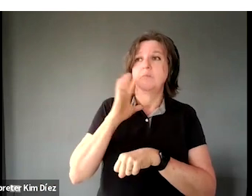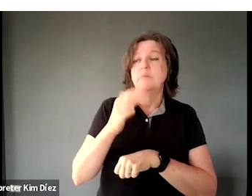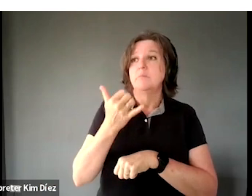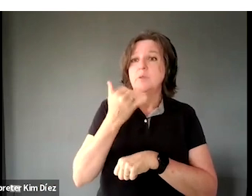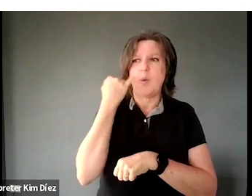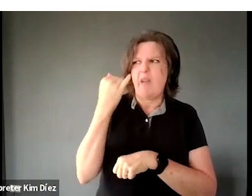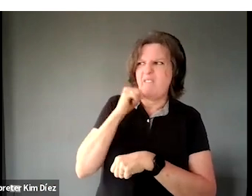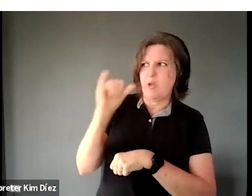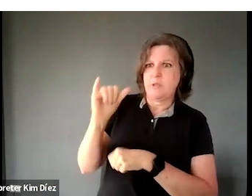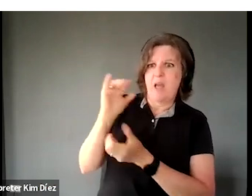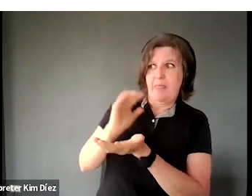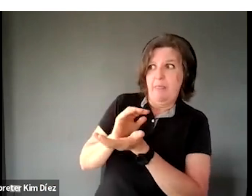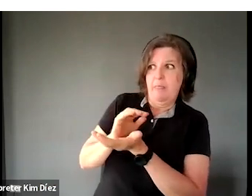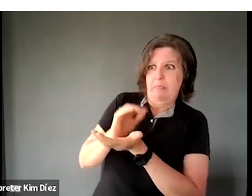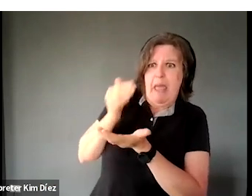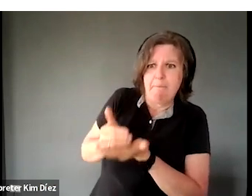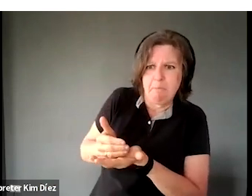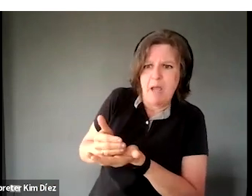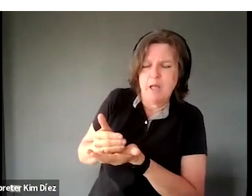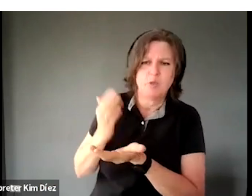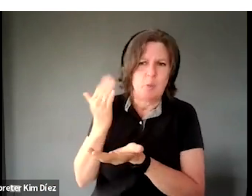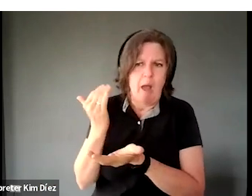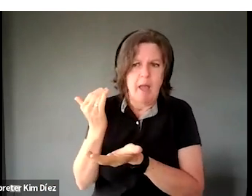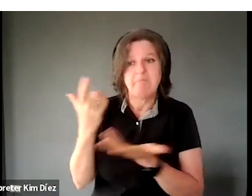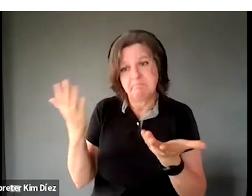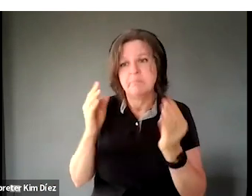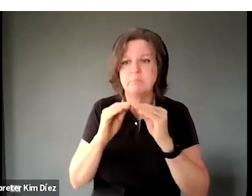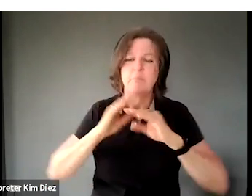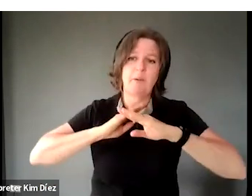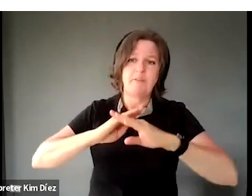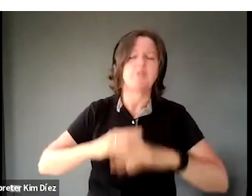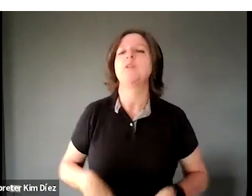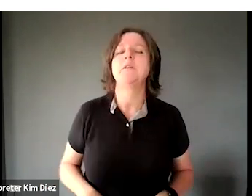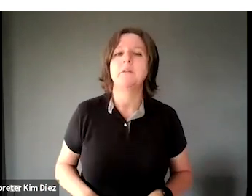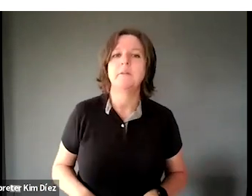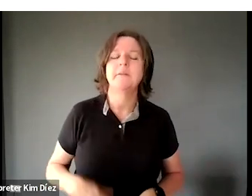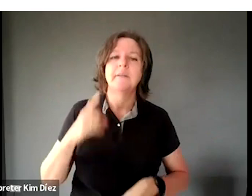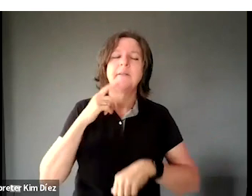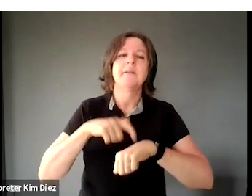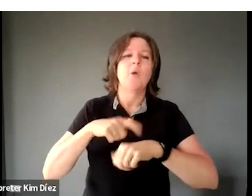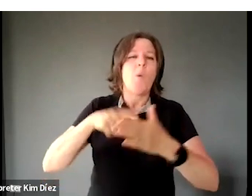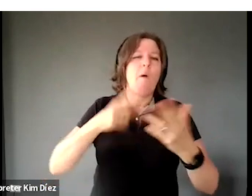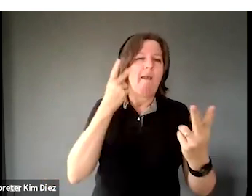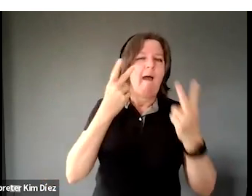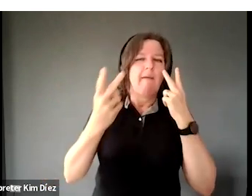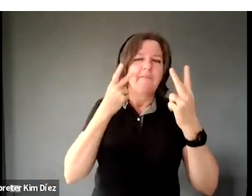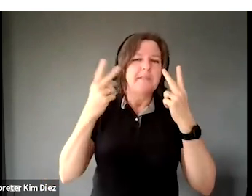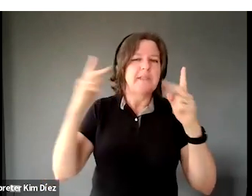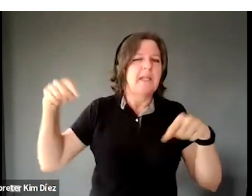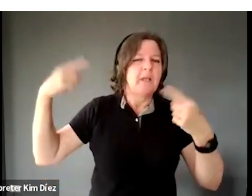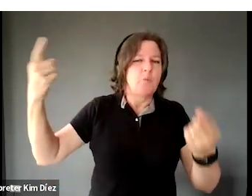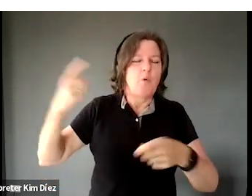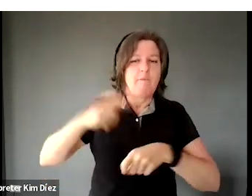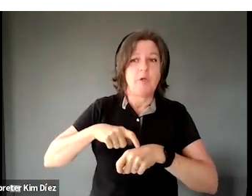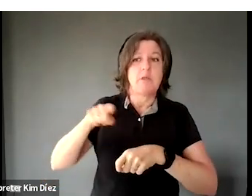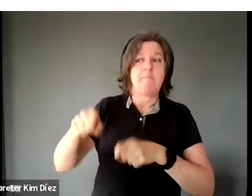sense. But the question is, why work on it? Perhaps there's not so much levels, but I think